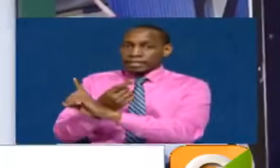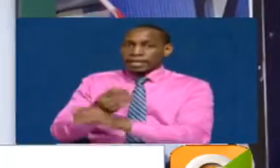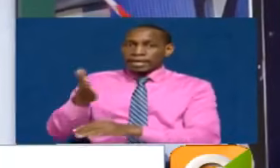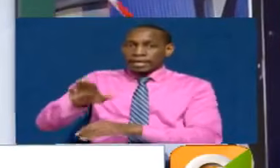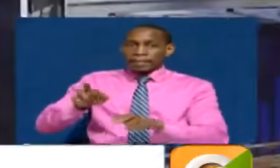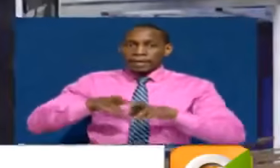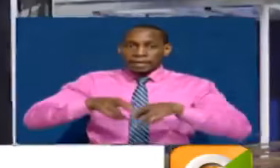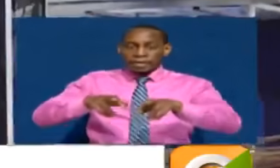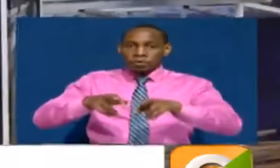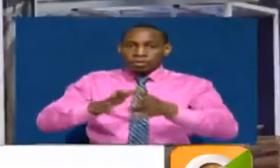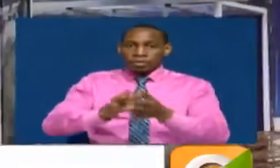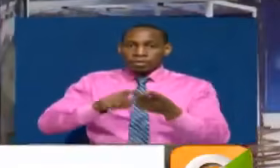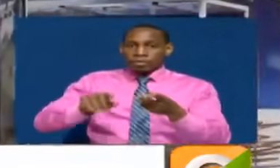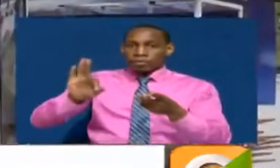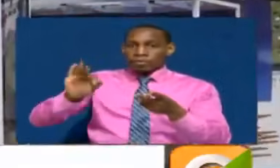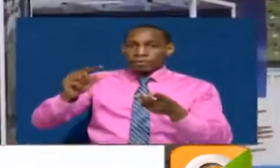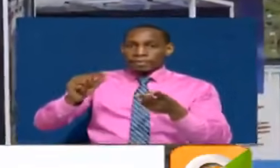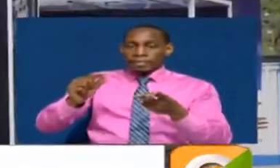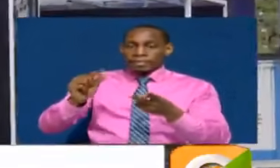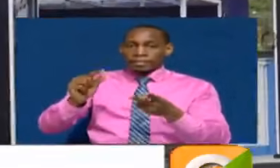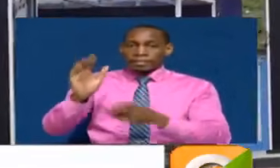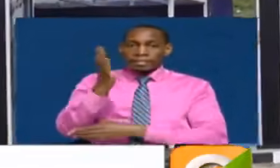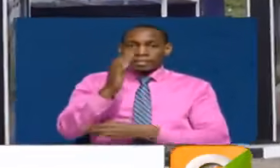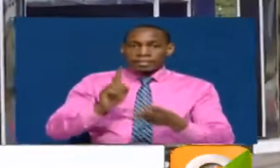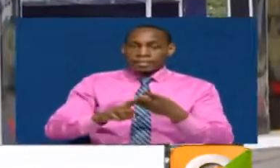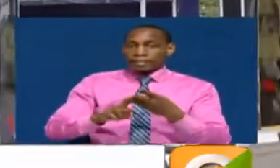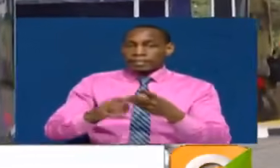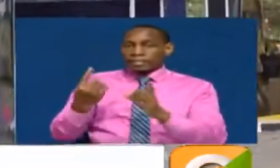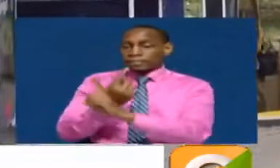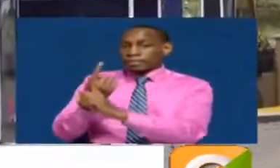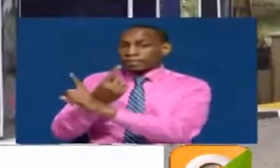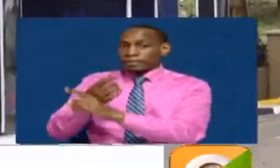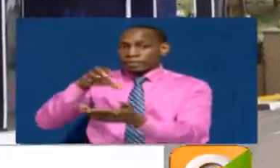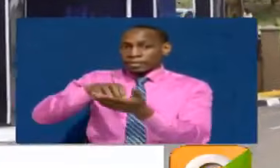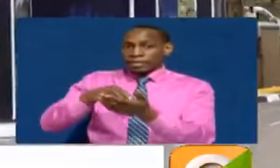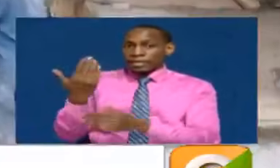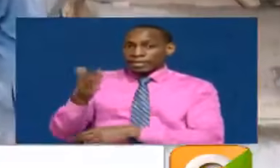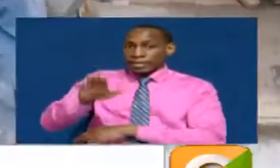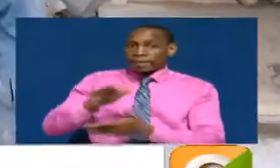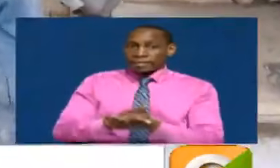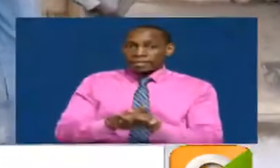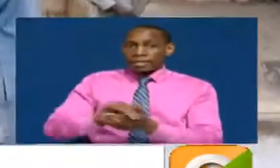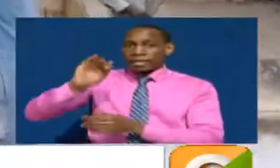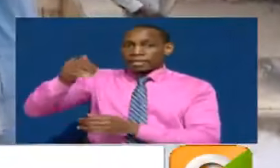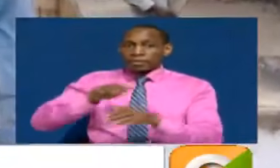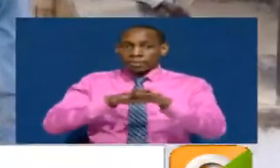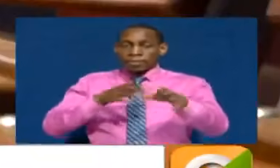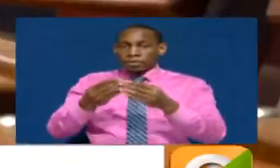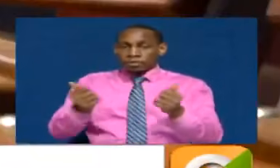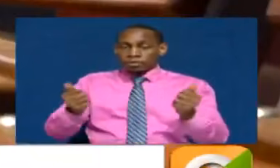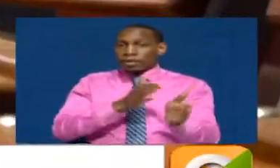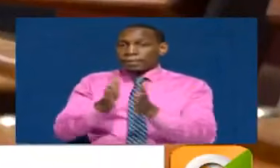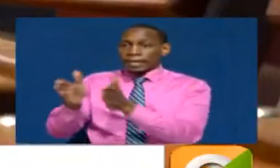Park Road termini, Fig Tree Terminus, Muthurwa Terminus, Banyan Workshop Road and Green Park Terminus in its city decongestion